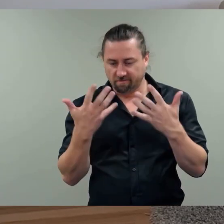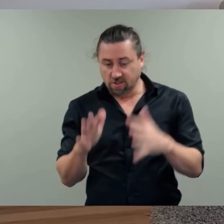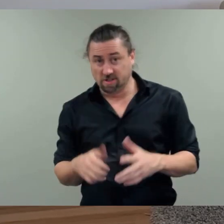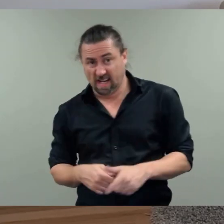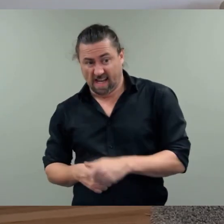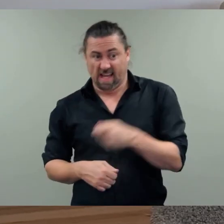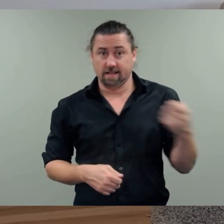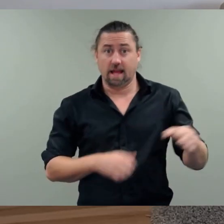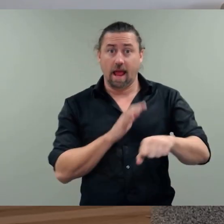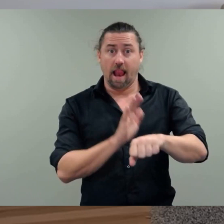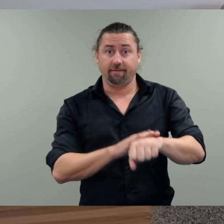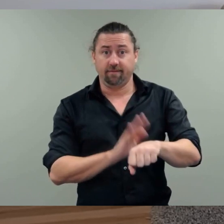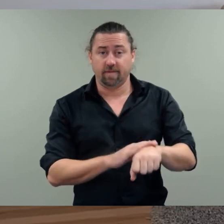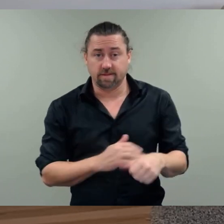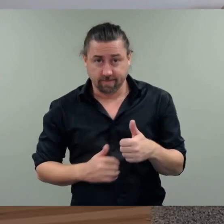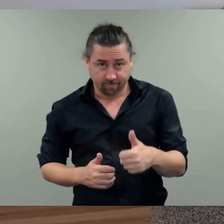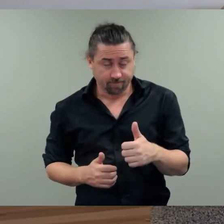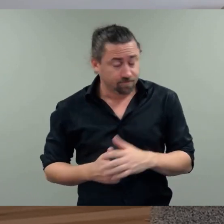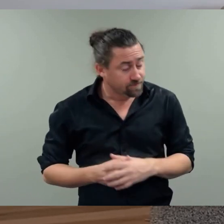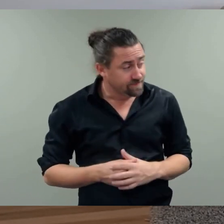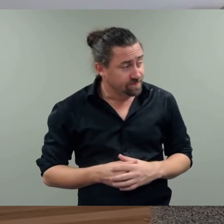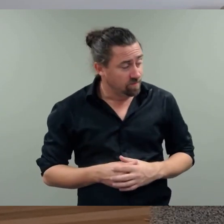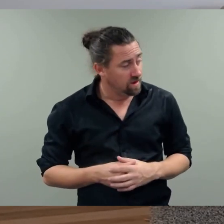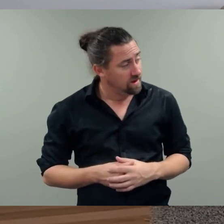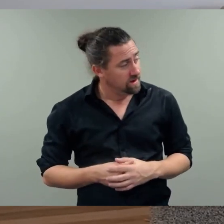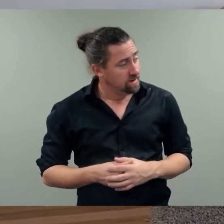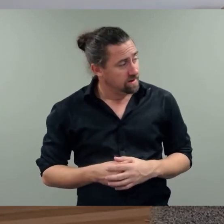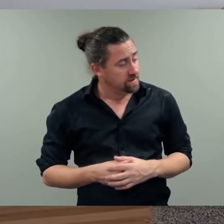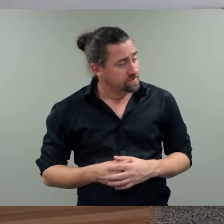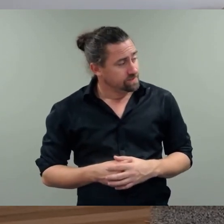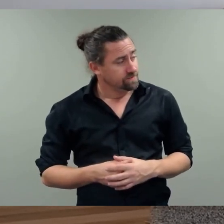Great work. Let's go over to our left side now.